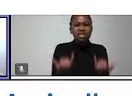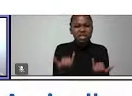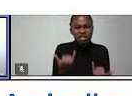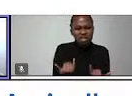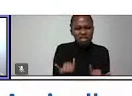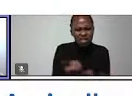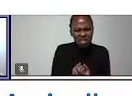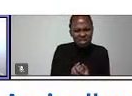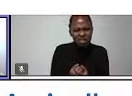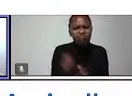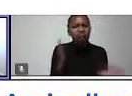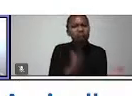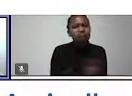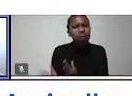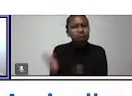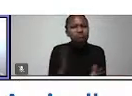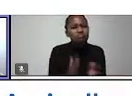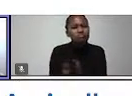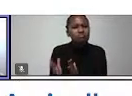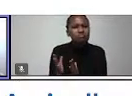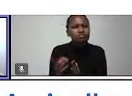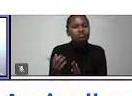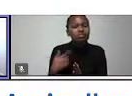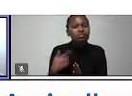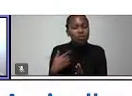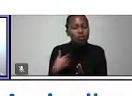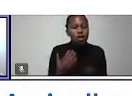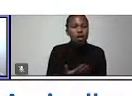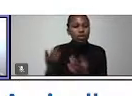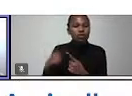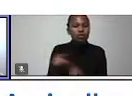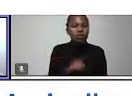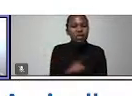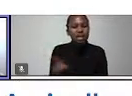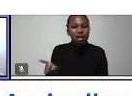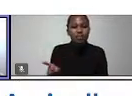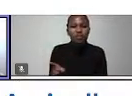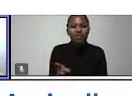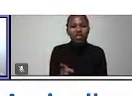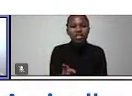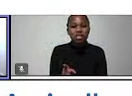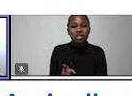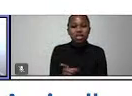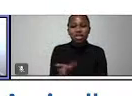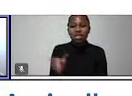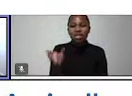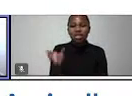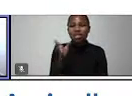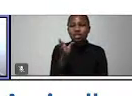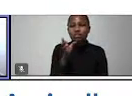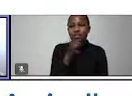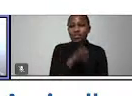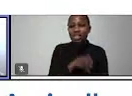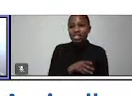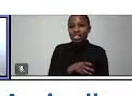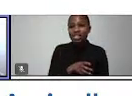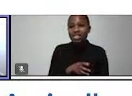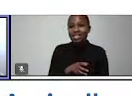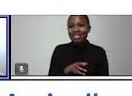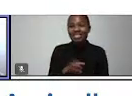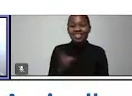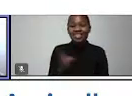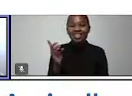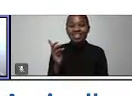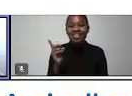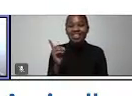edible preparations that we're also importing from them, and beverages, spirits actually, and vinegar, which we're actually also importing actually